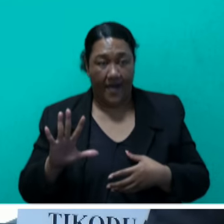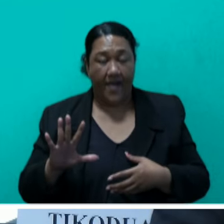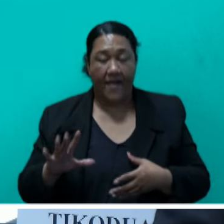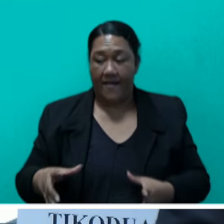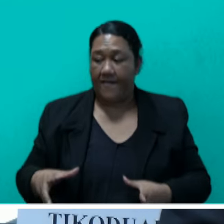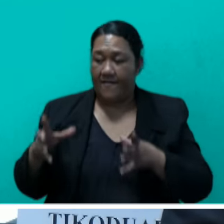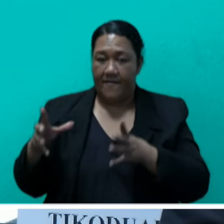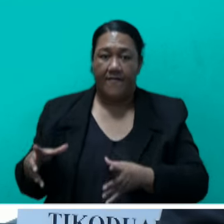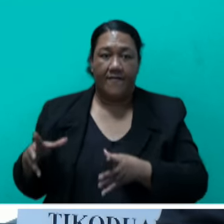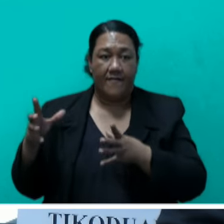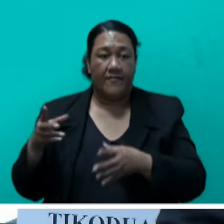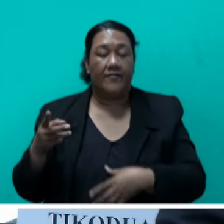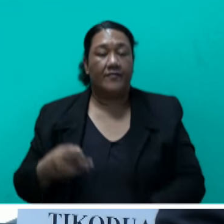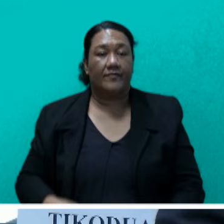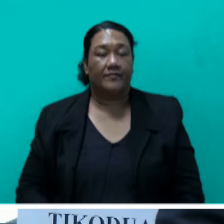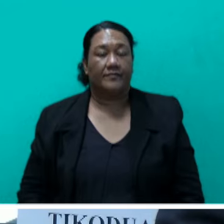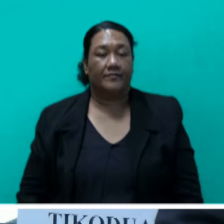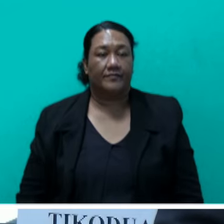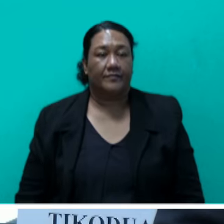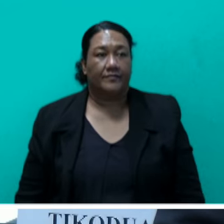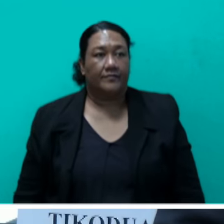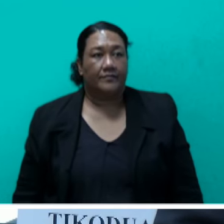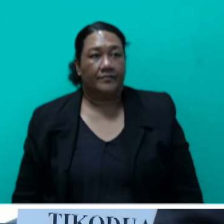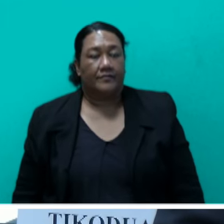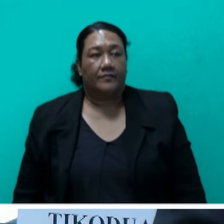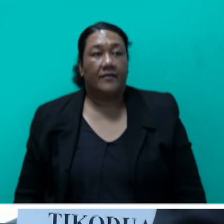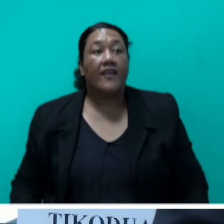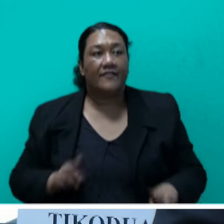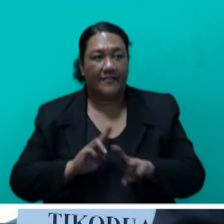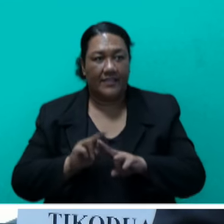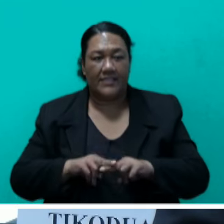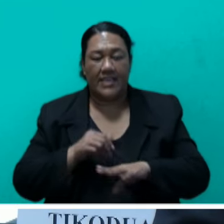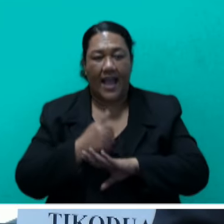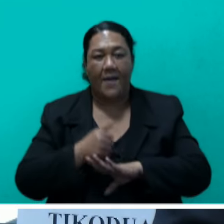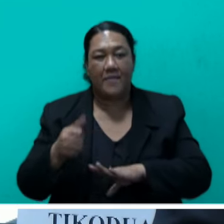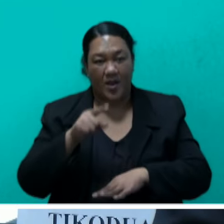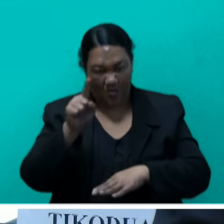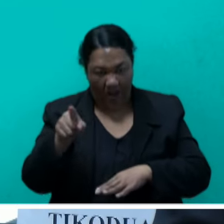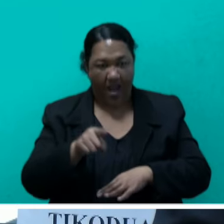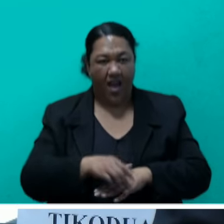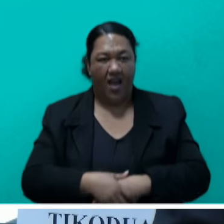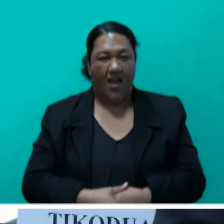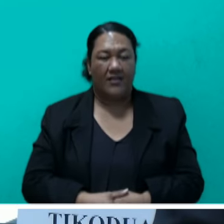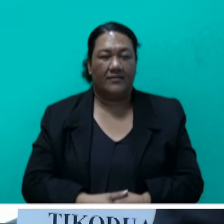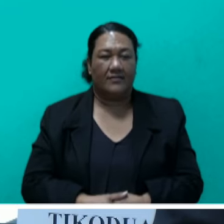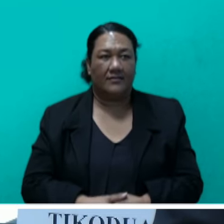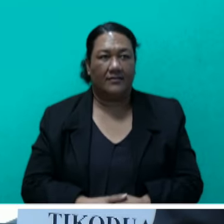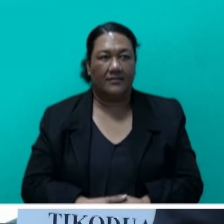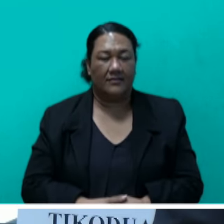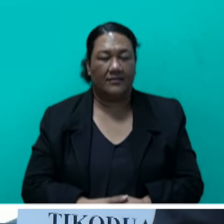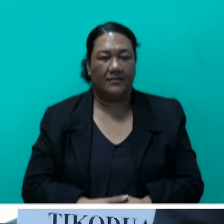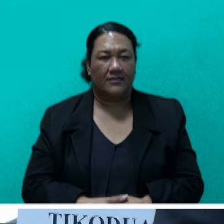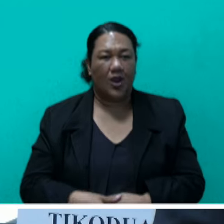in Fiji. Right? This is under Fiji First government, it's all increased. This is really due to the